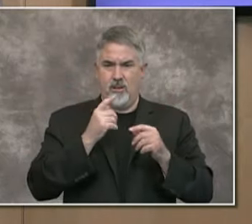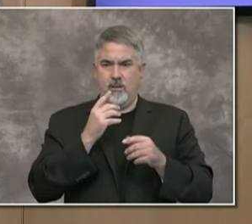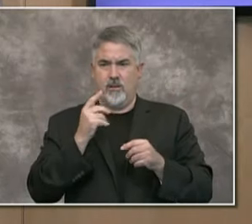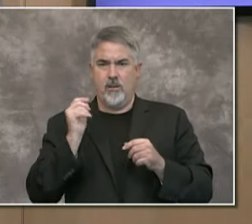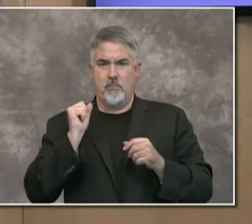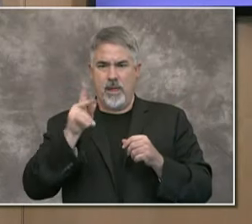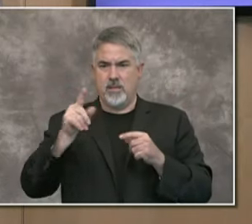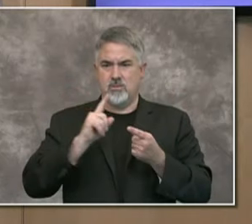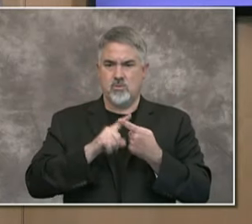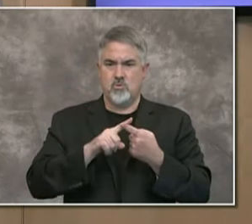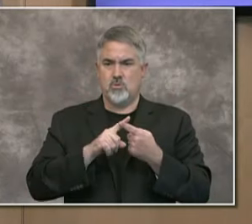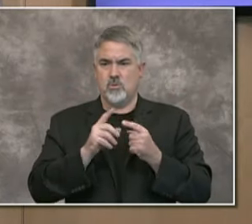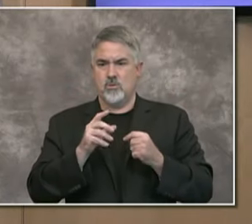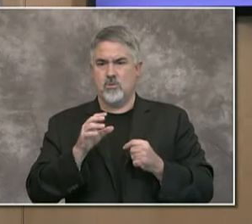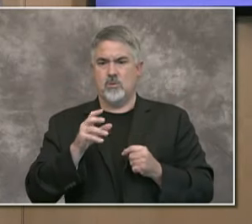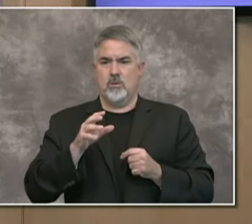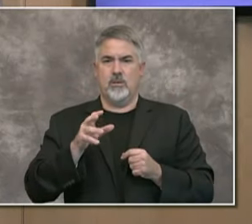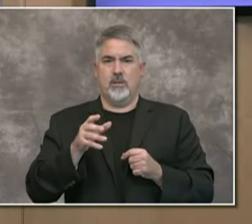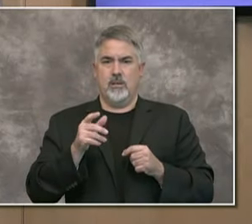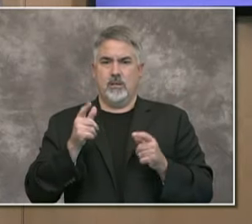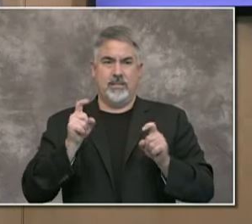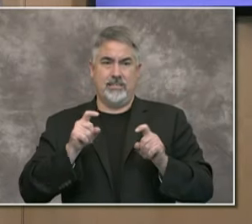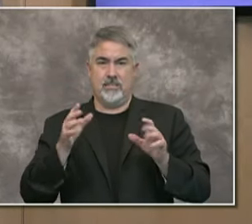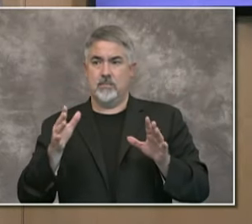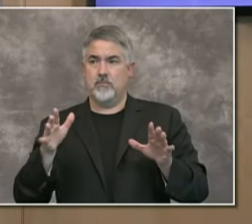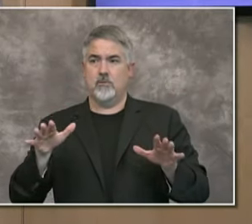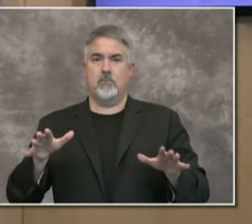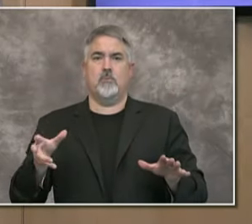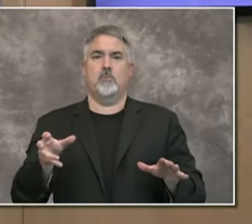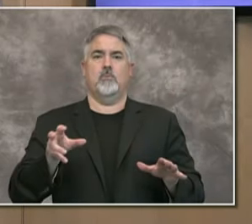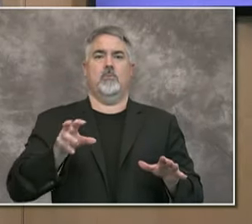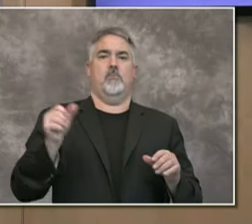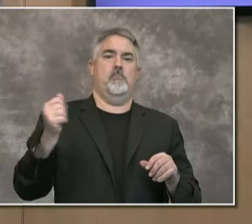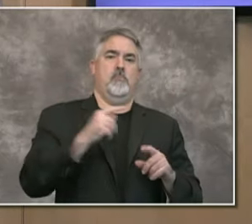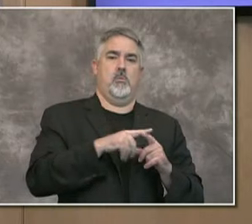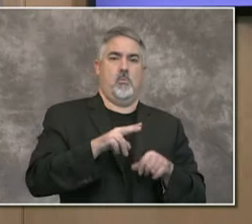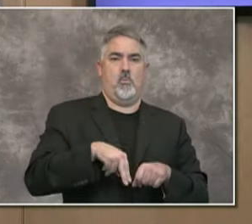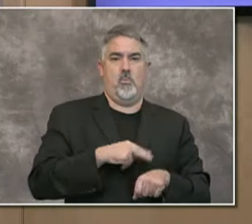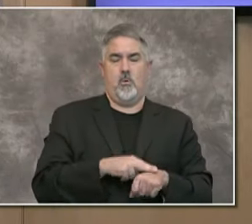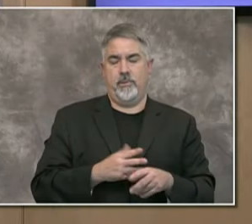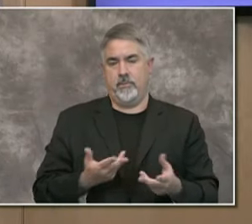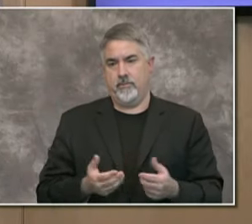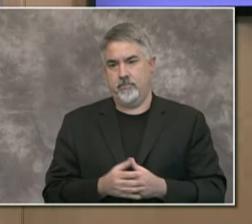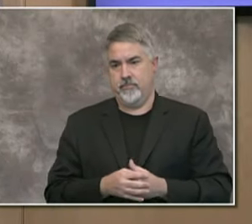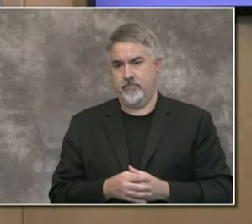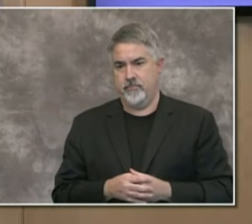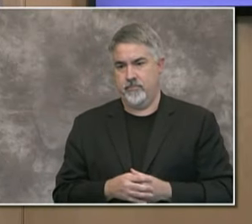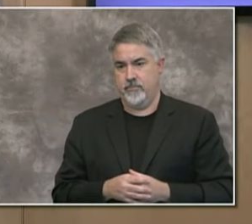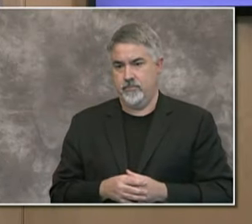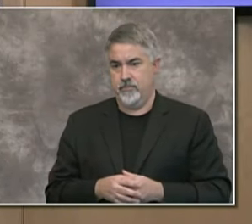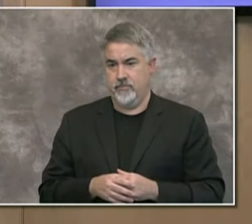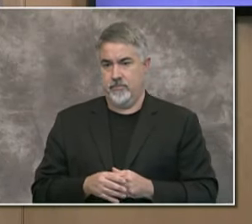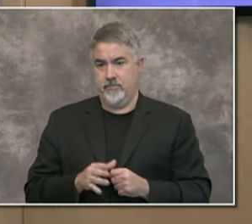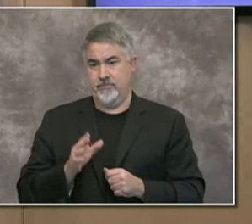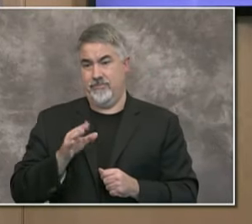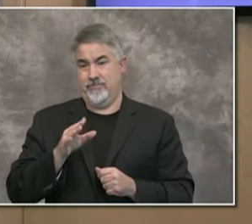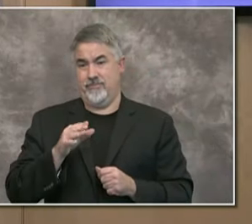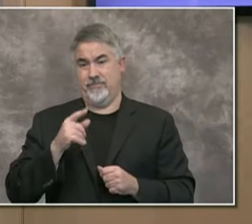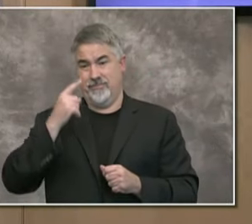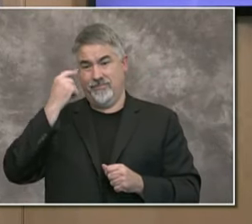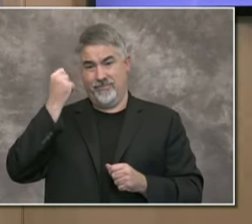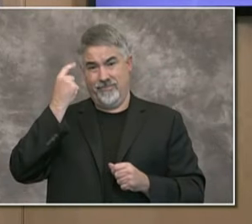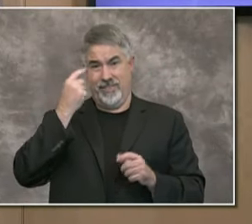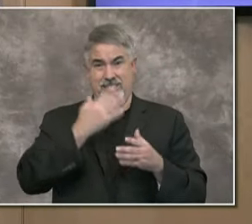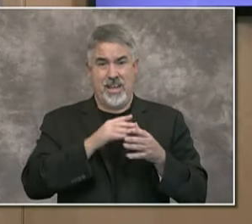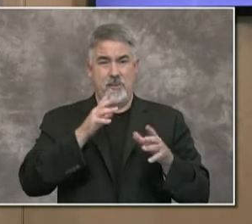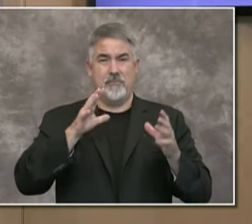down the dial, and perhaps even doing so, for example, for certain subpopulations based on